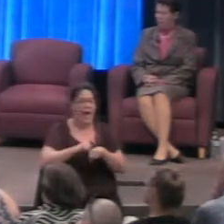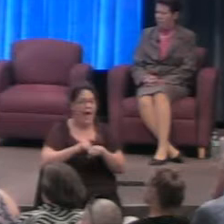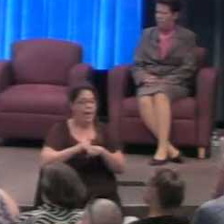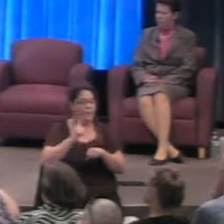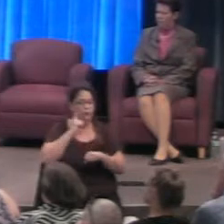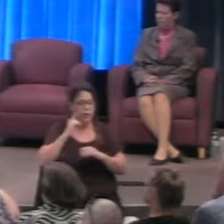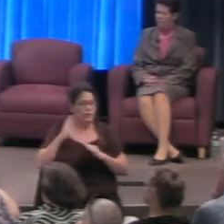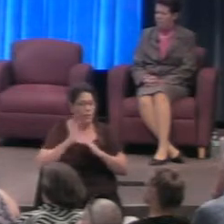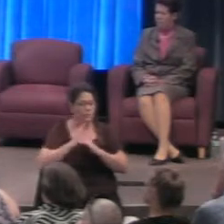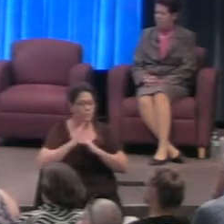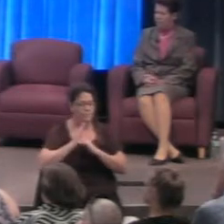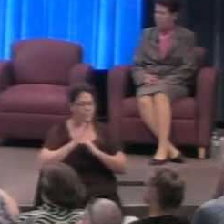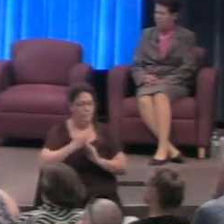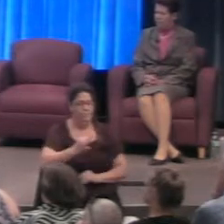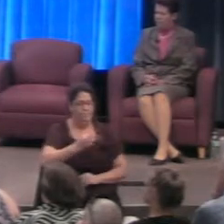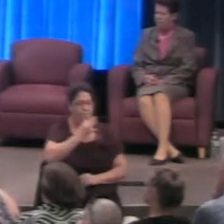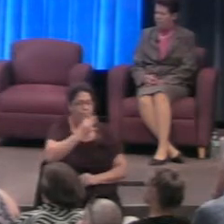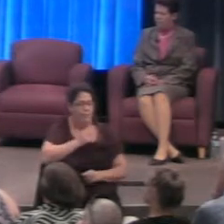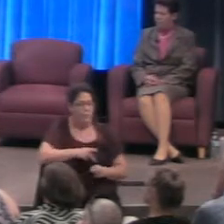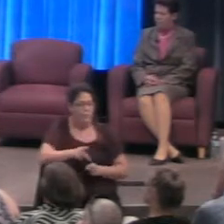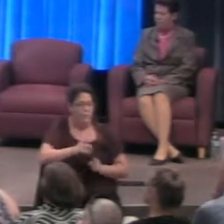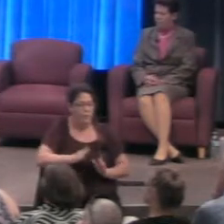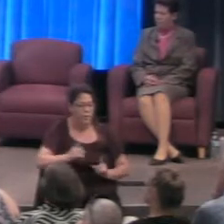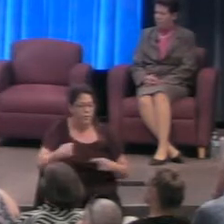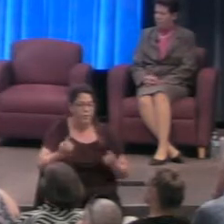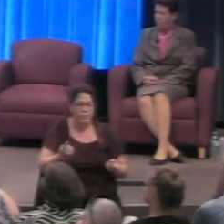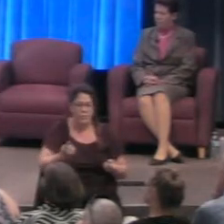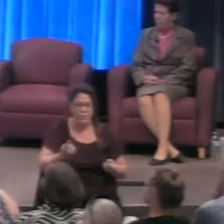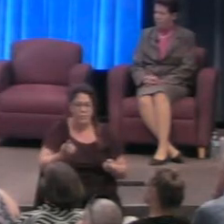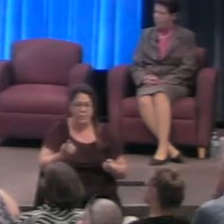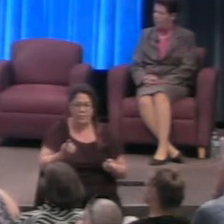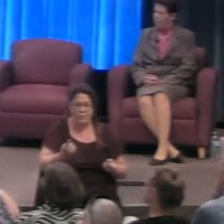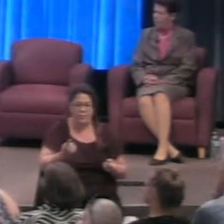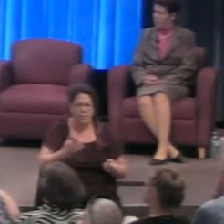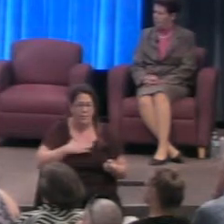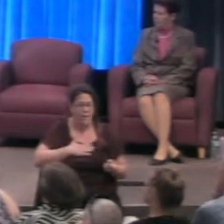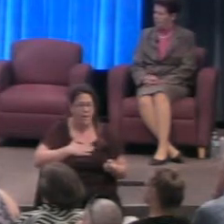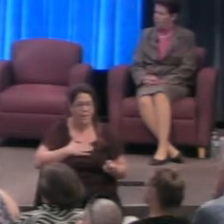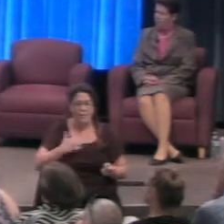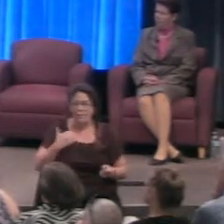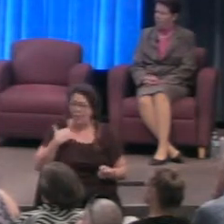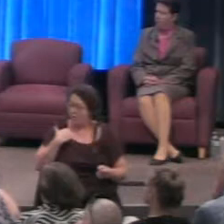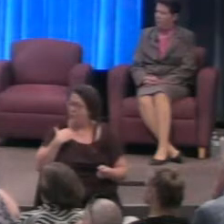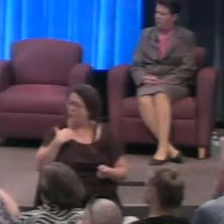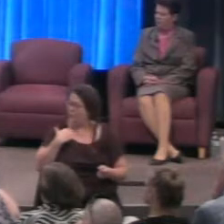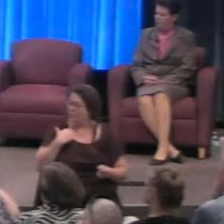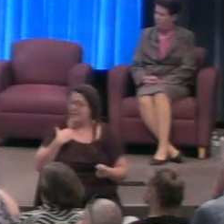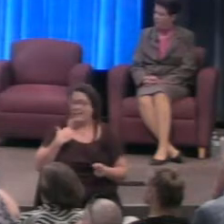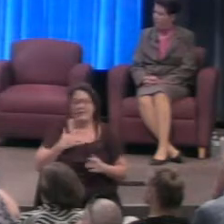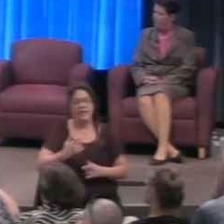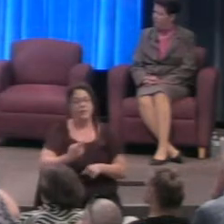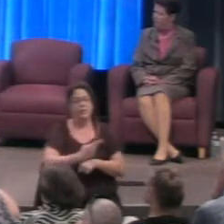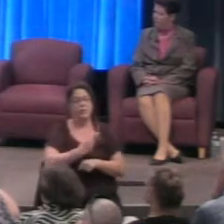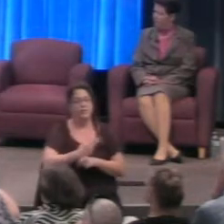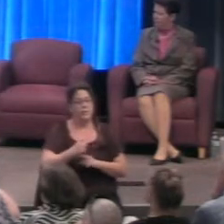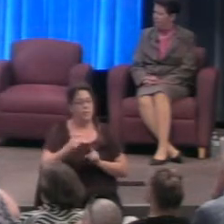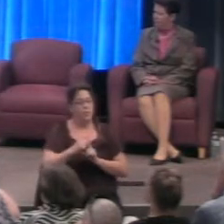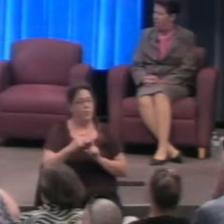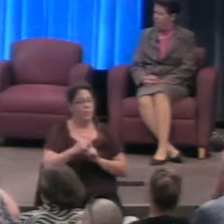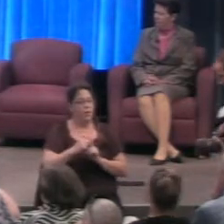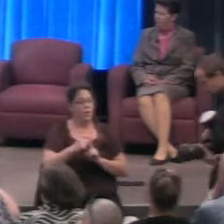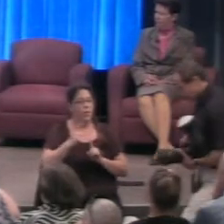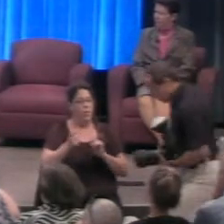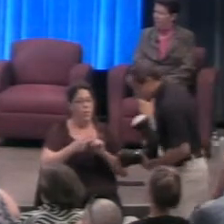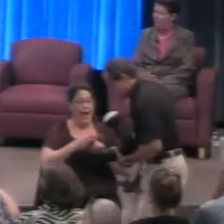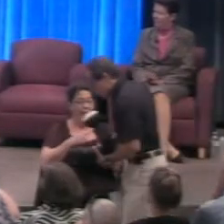top professional. A steady, my boss, General Collins, uses the word when he describes